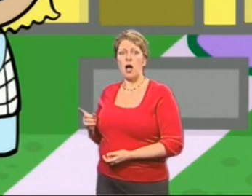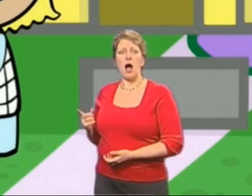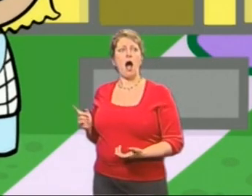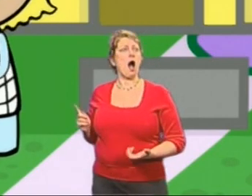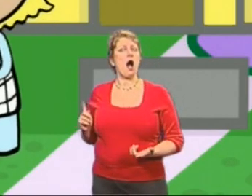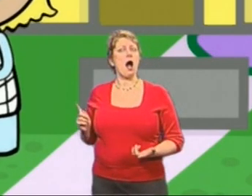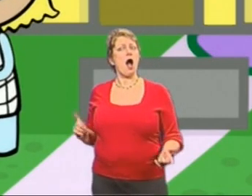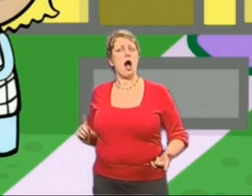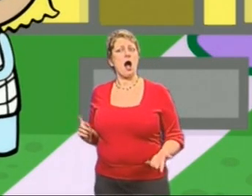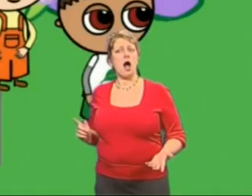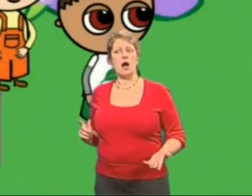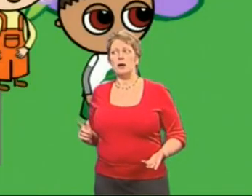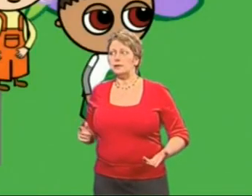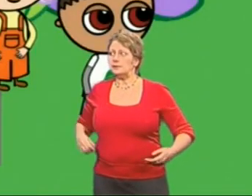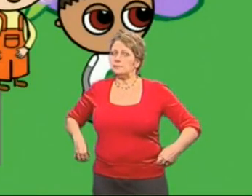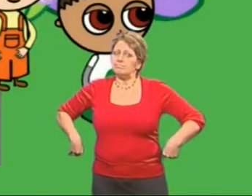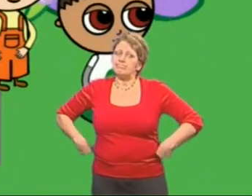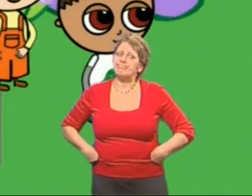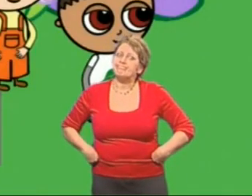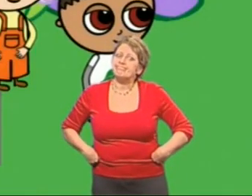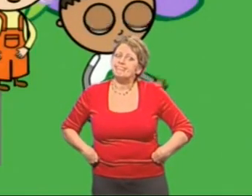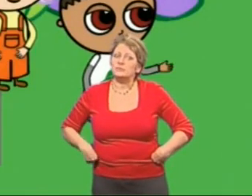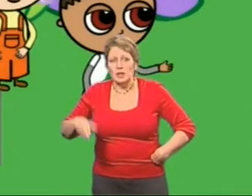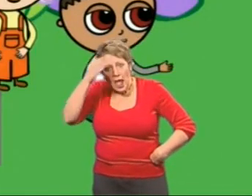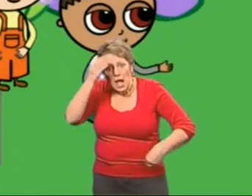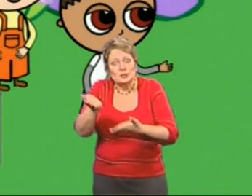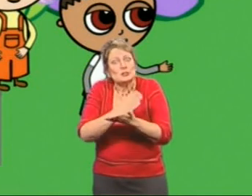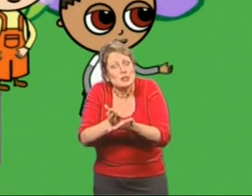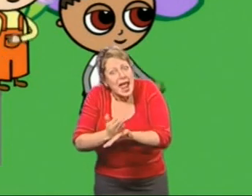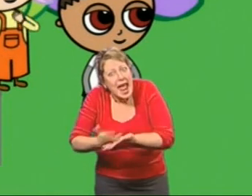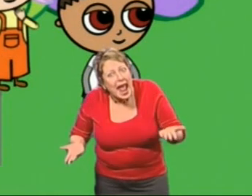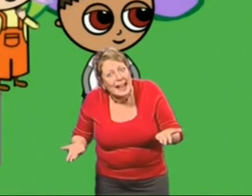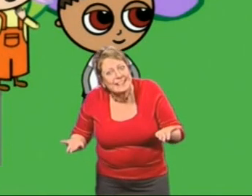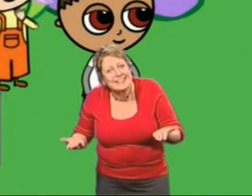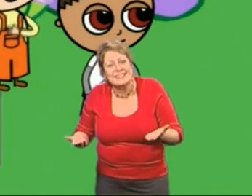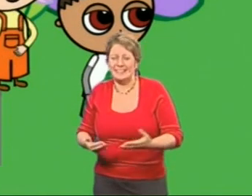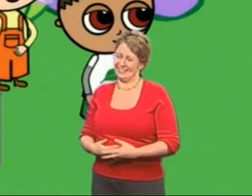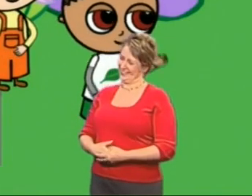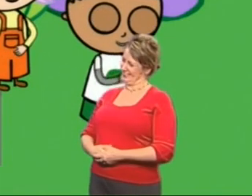What? What? Gabrielle! Learn to share.